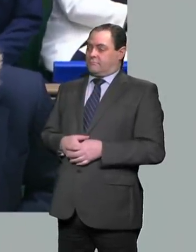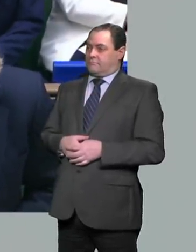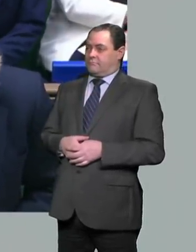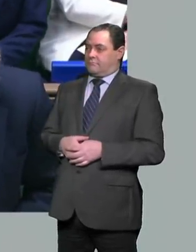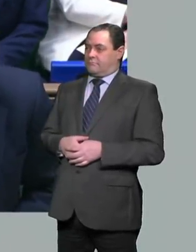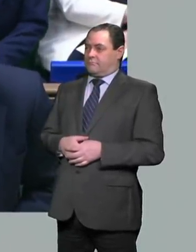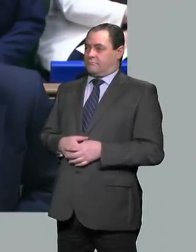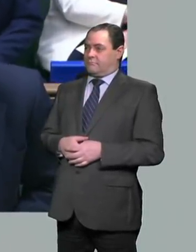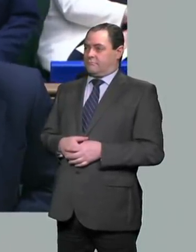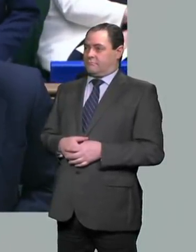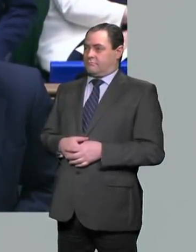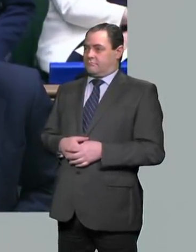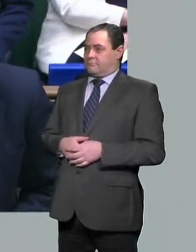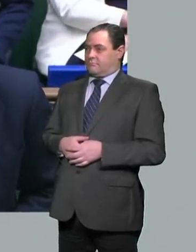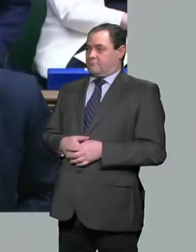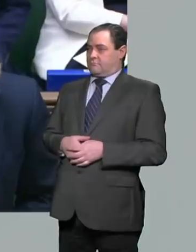And Mr. Speaker,